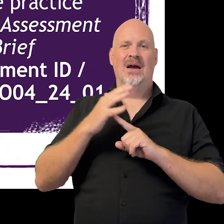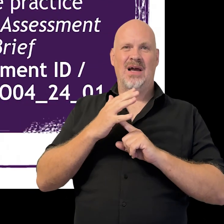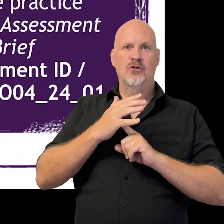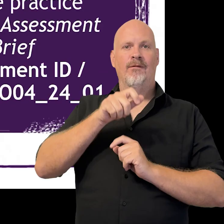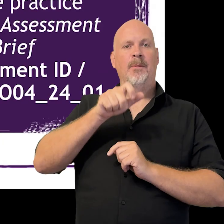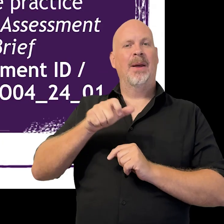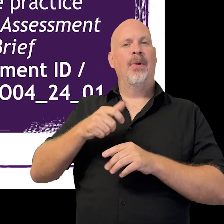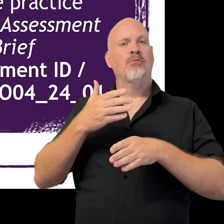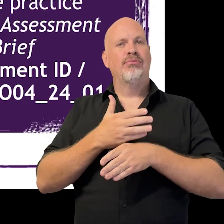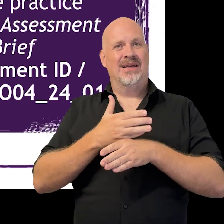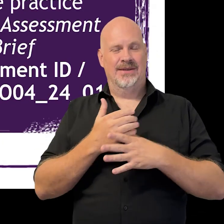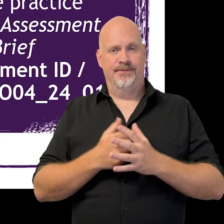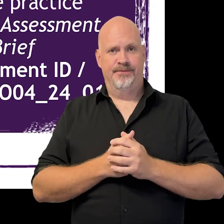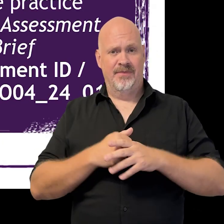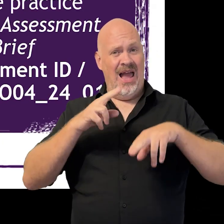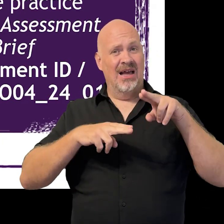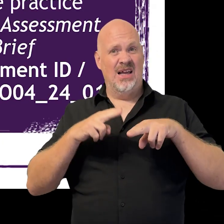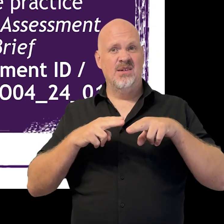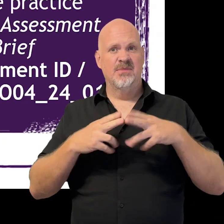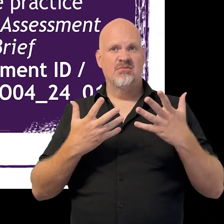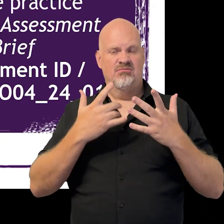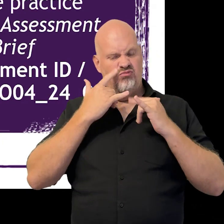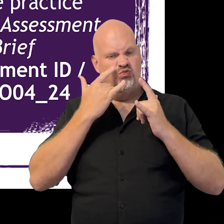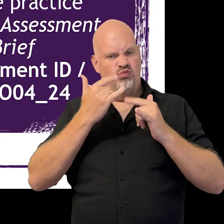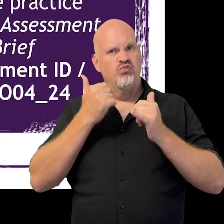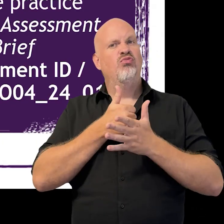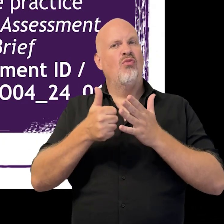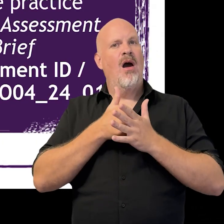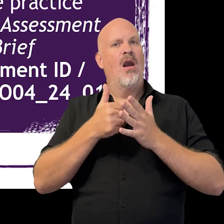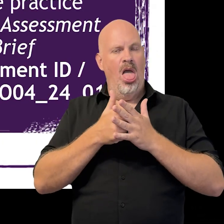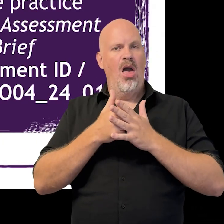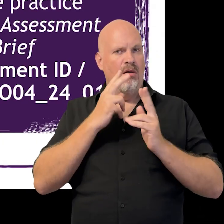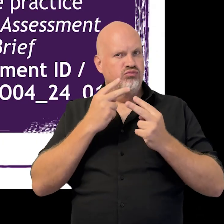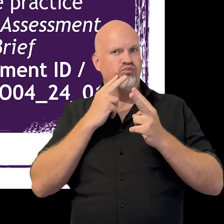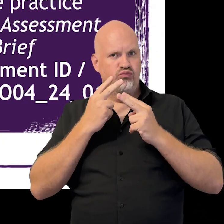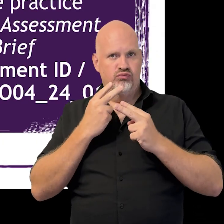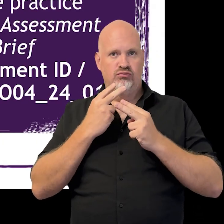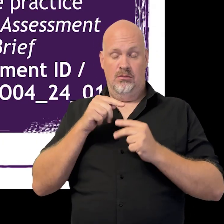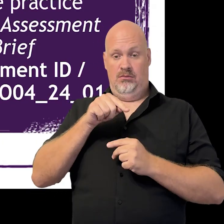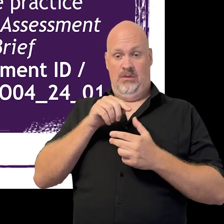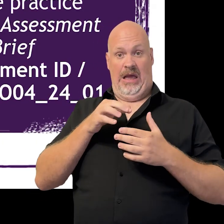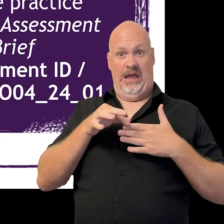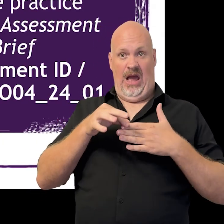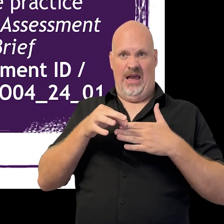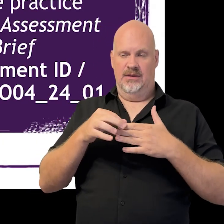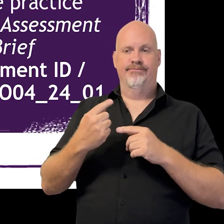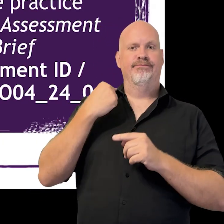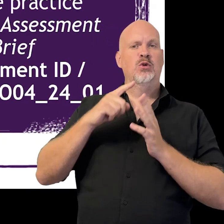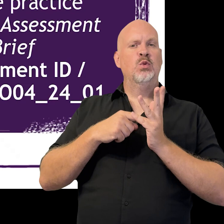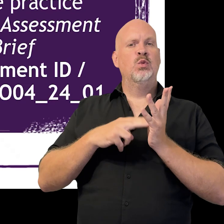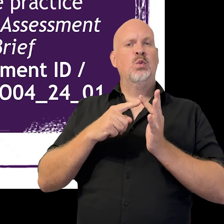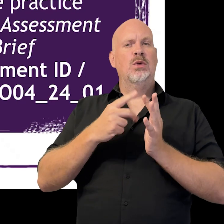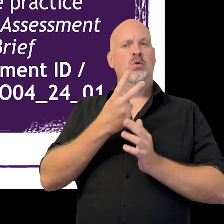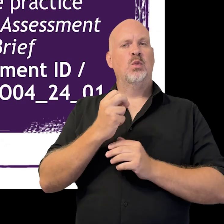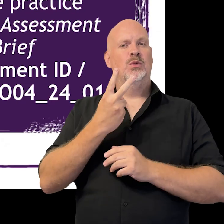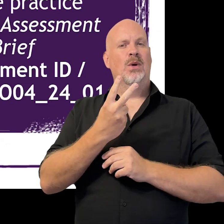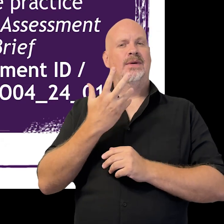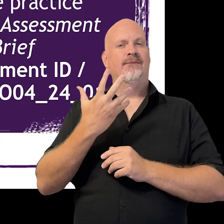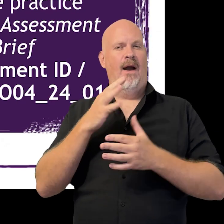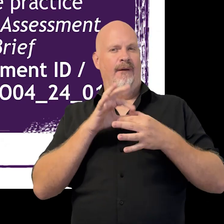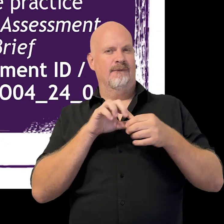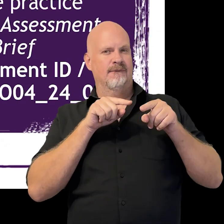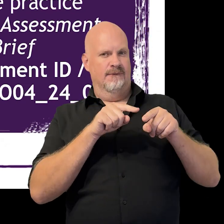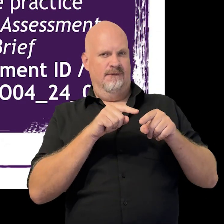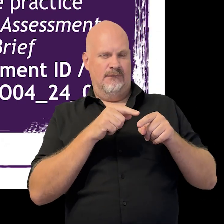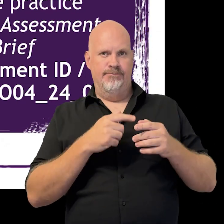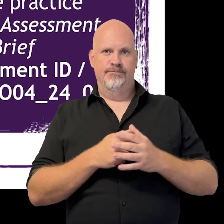So the subject then that I'll be looking at is the unit 7C004, and that's the Business Research